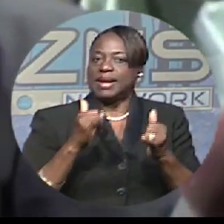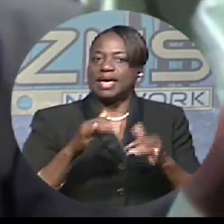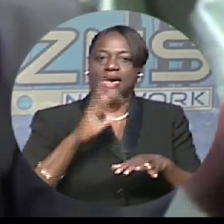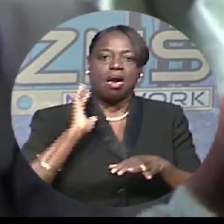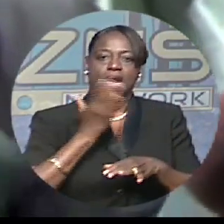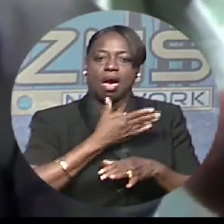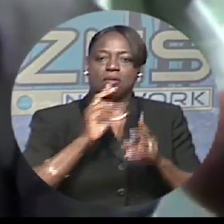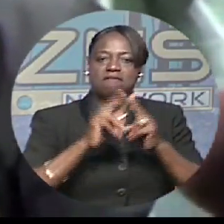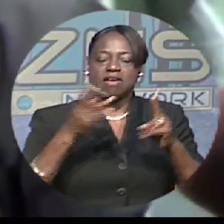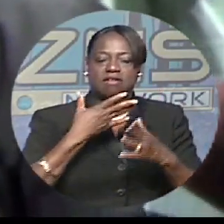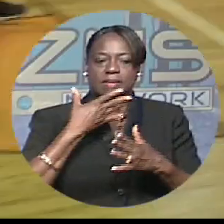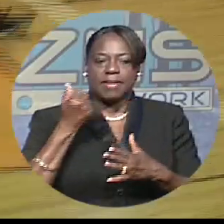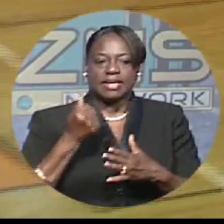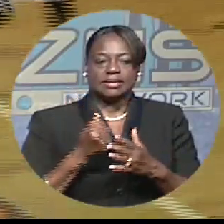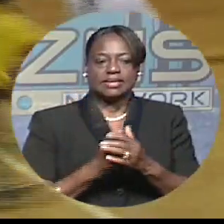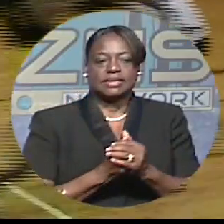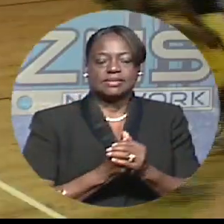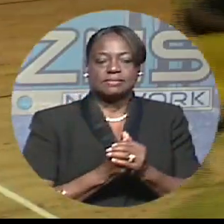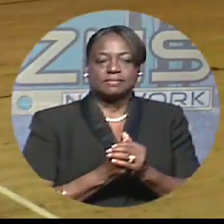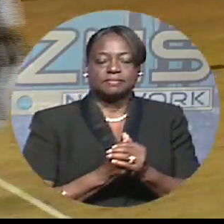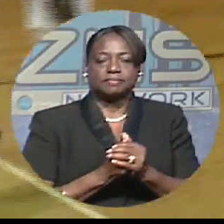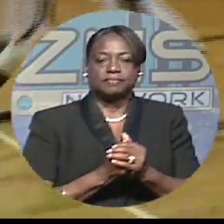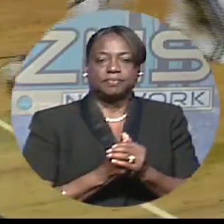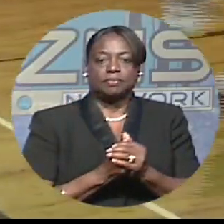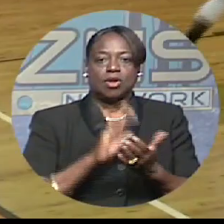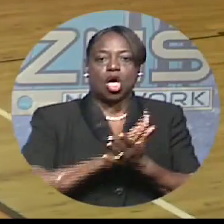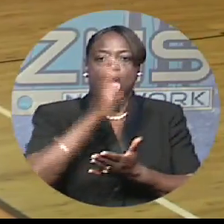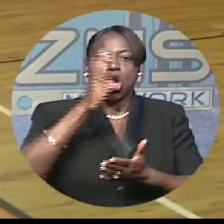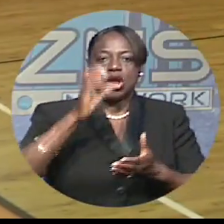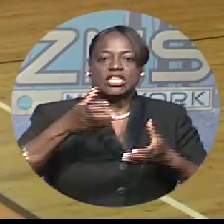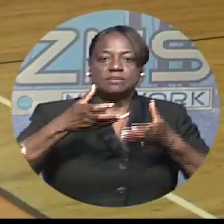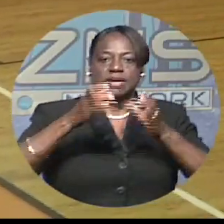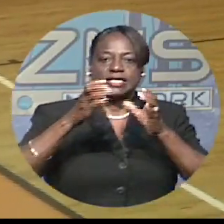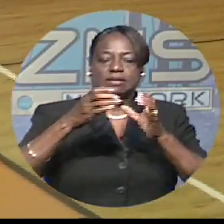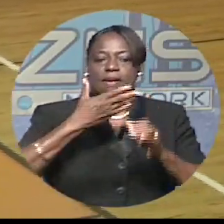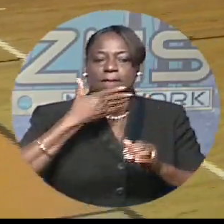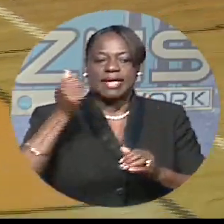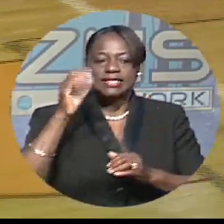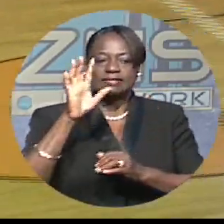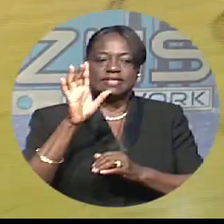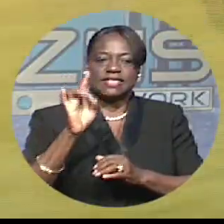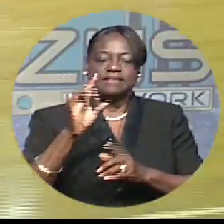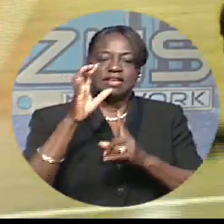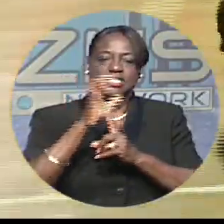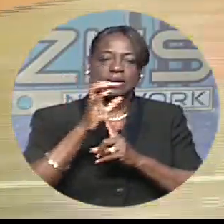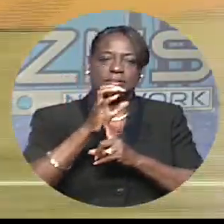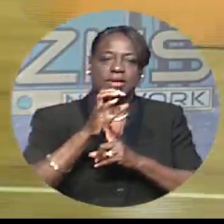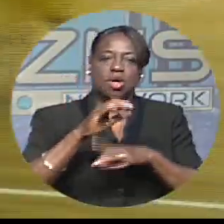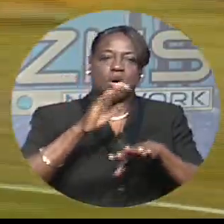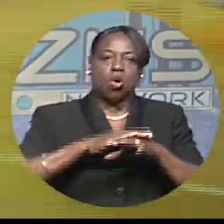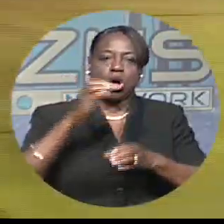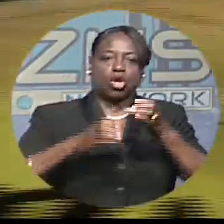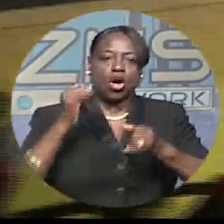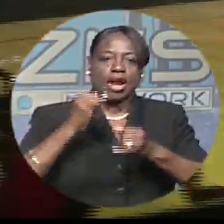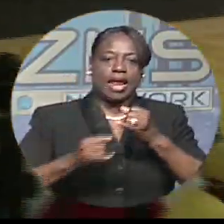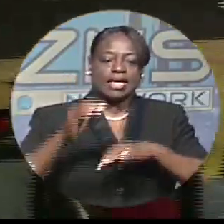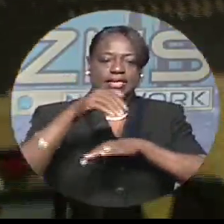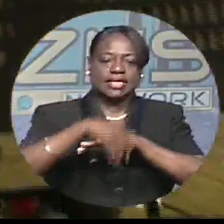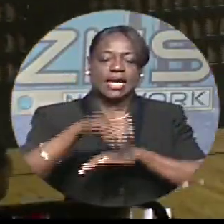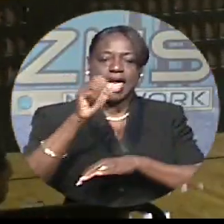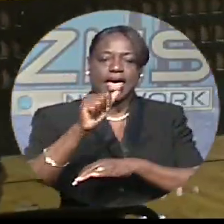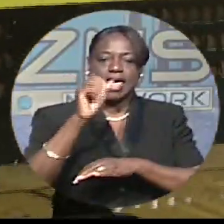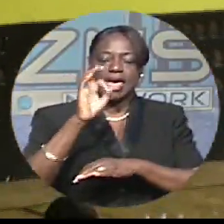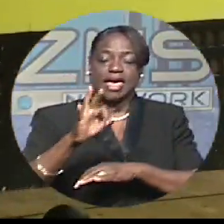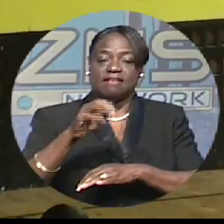and I'm looking forward to it. The New Providence Basketball Association's Best of Seven Championship back on court last night at the AF Adderley